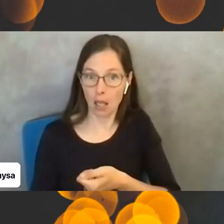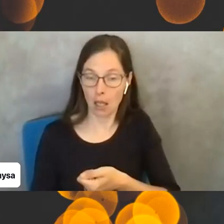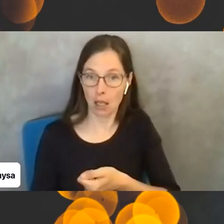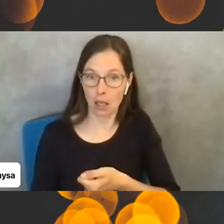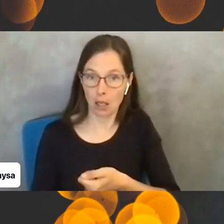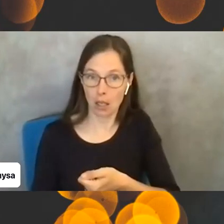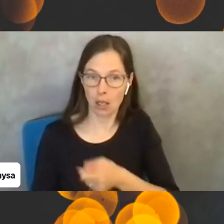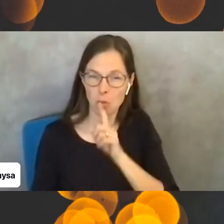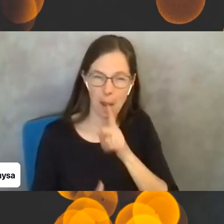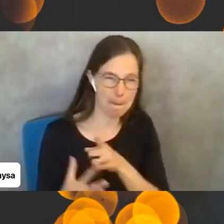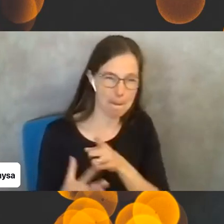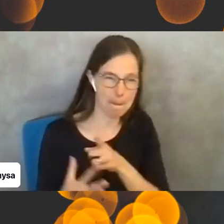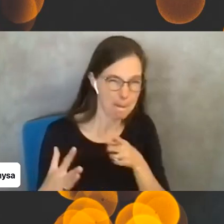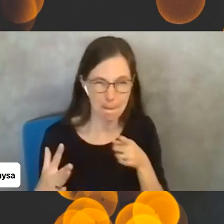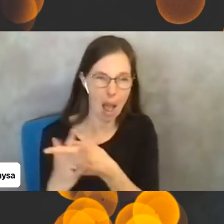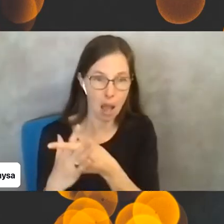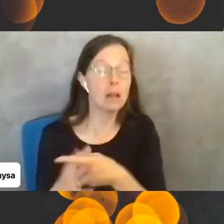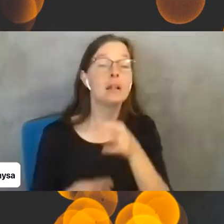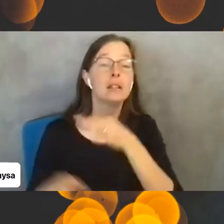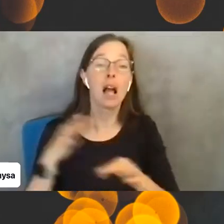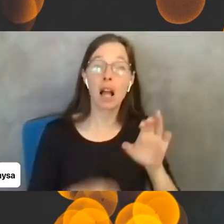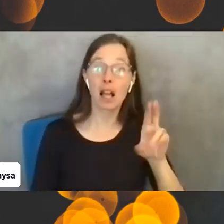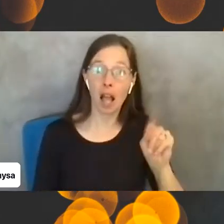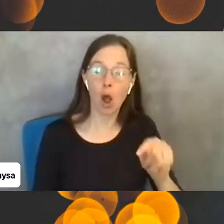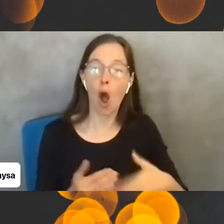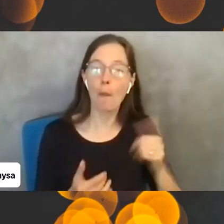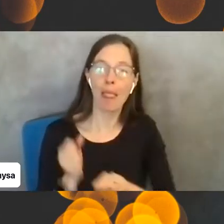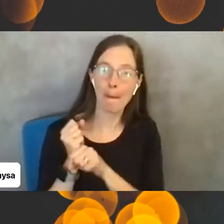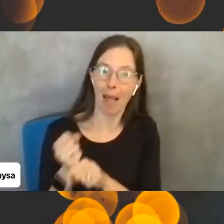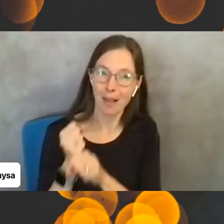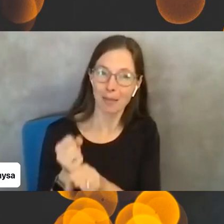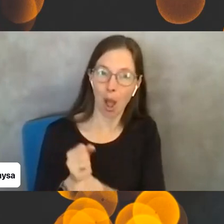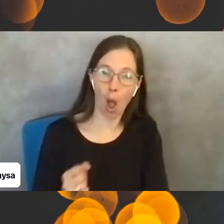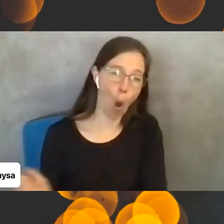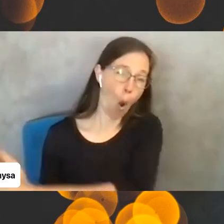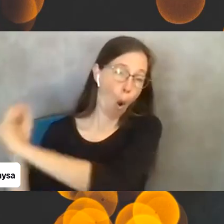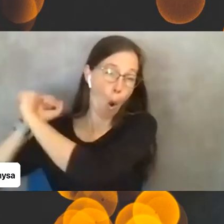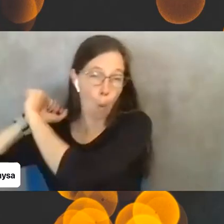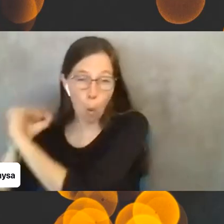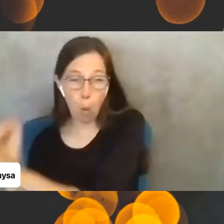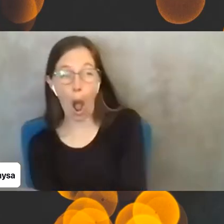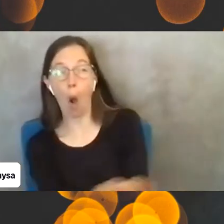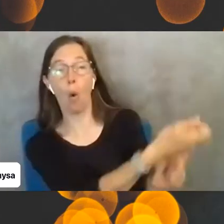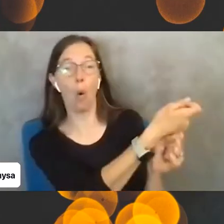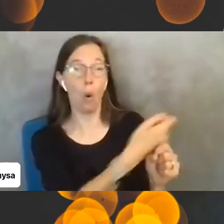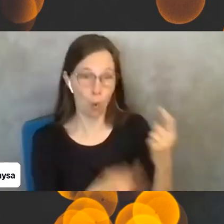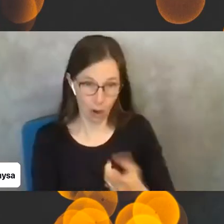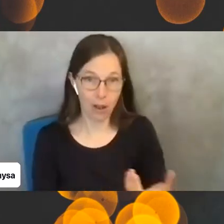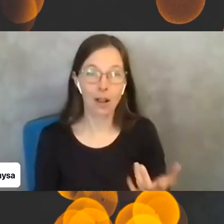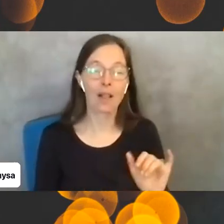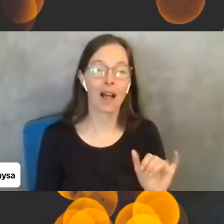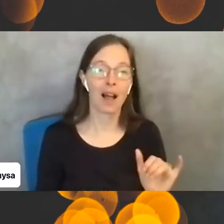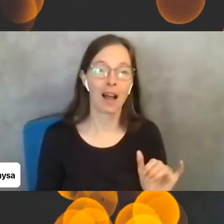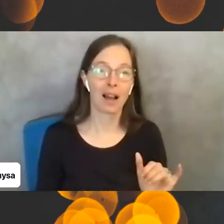getting in there, right? Versus cutting, it's almost like a baseball bat. You're like getting a whack in there, right? You're like